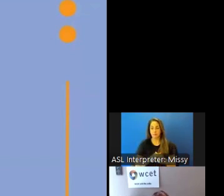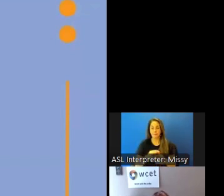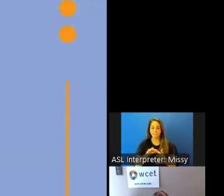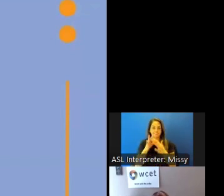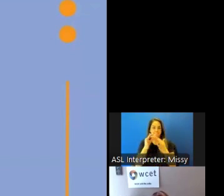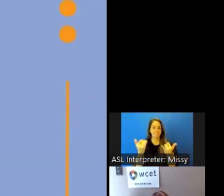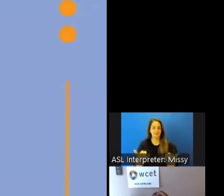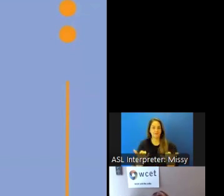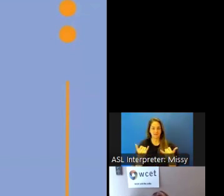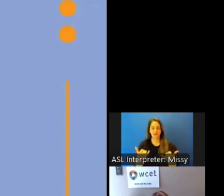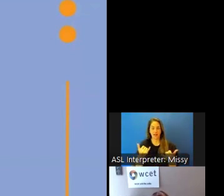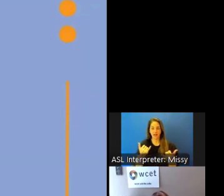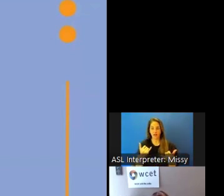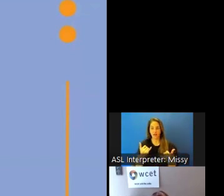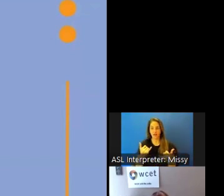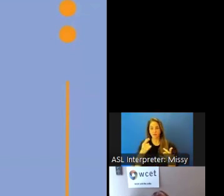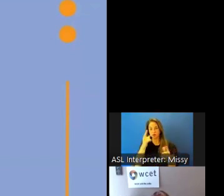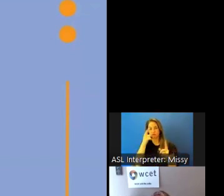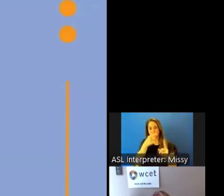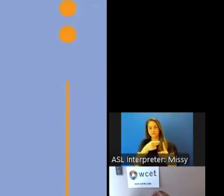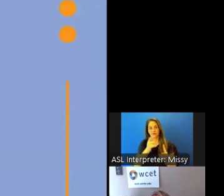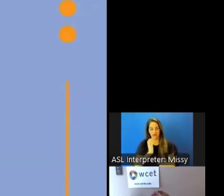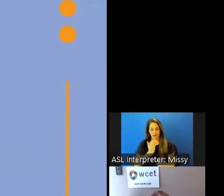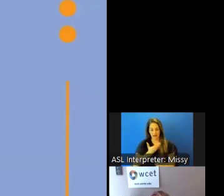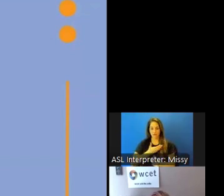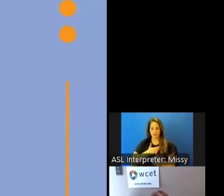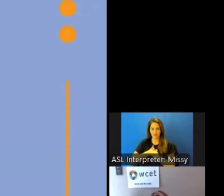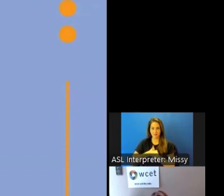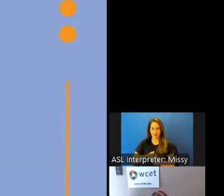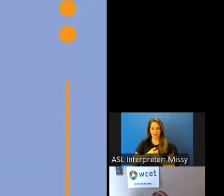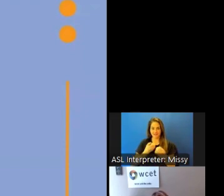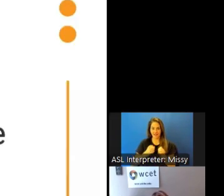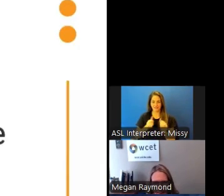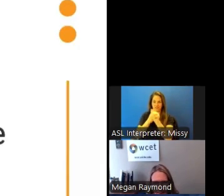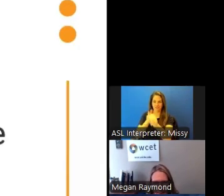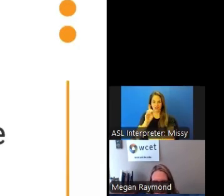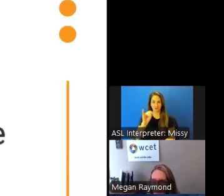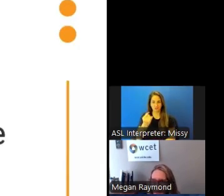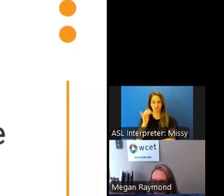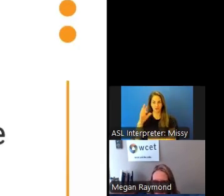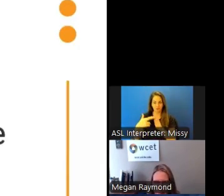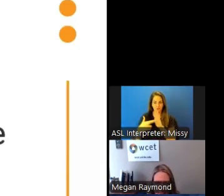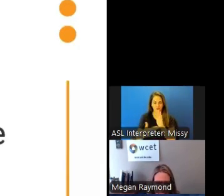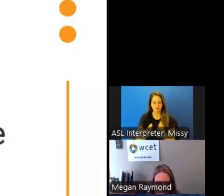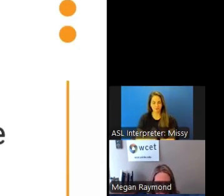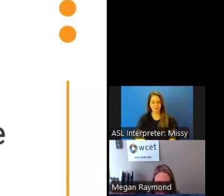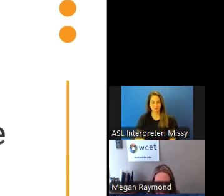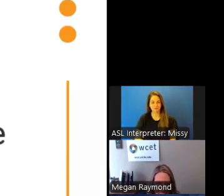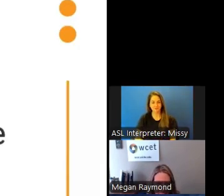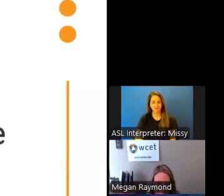as we work towards our own compliance efforts with the DOJ ruling.